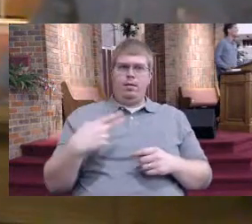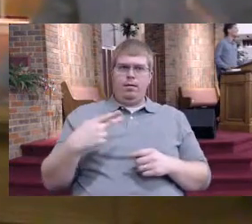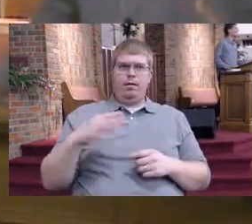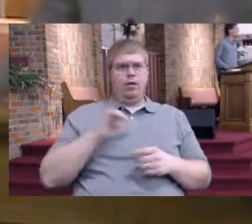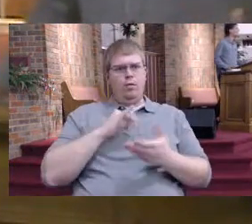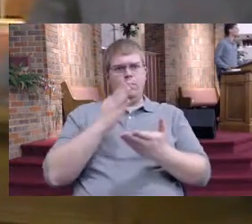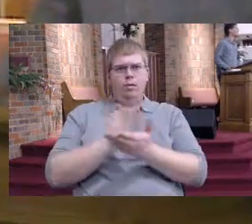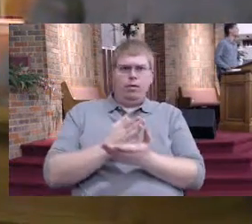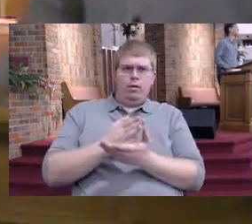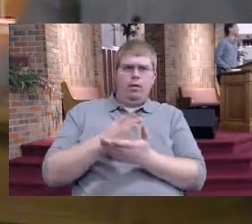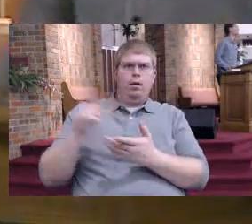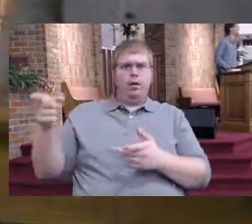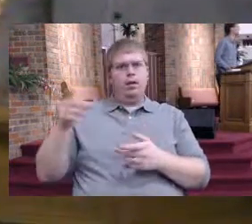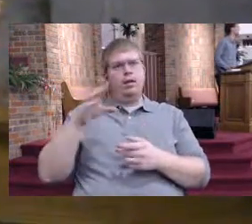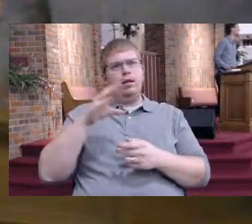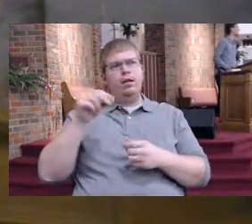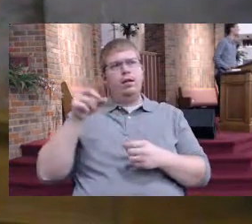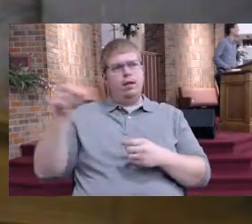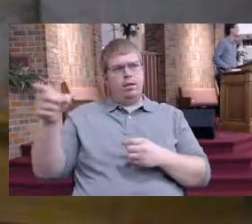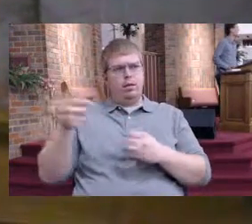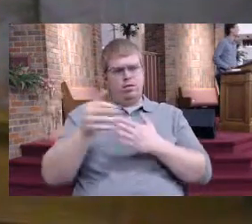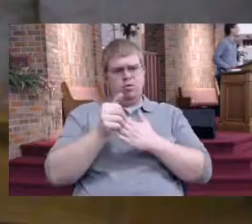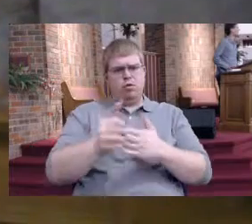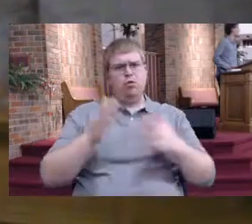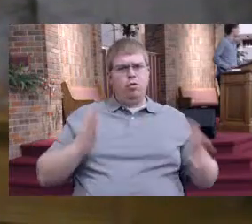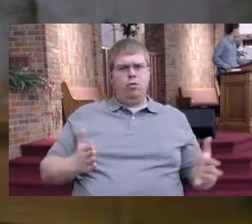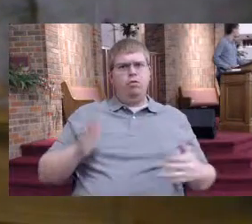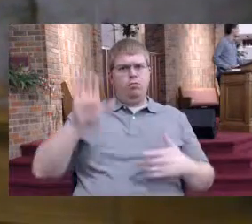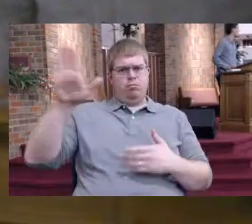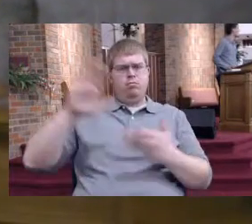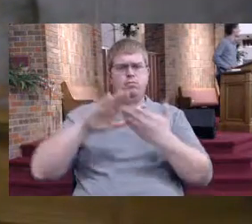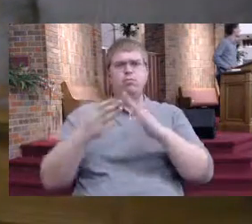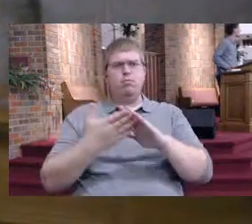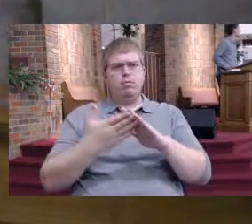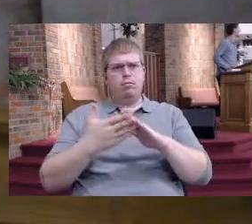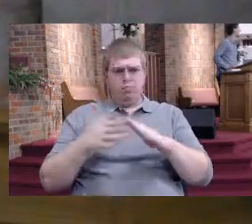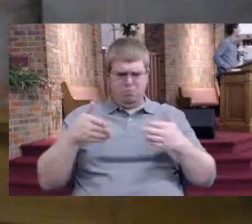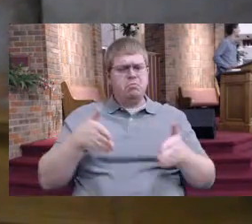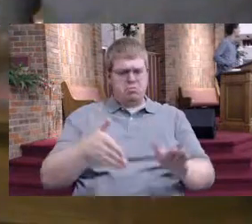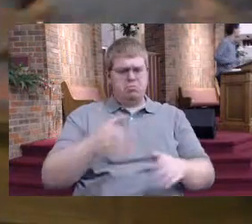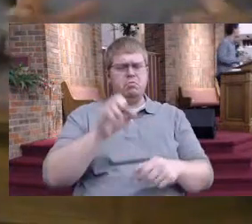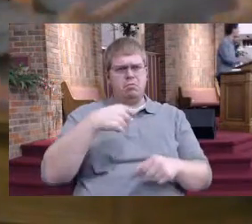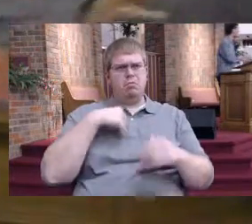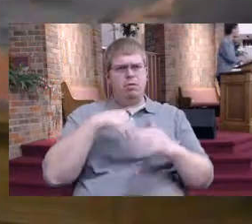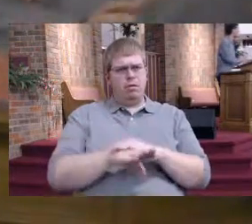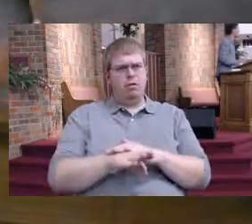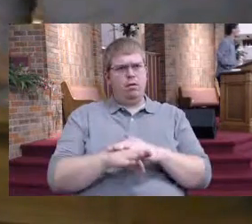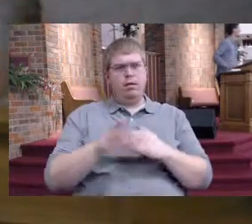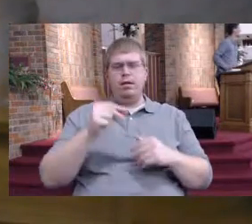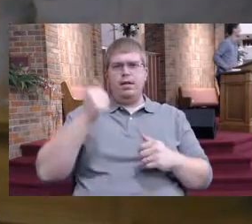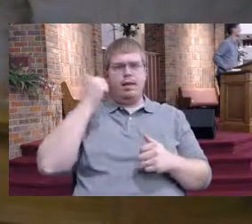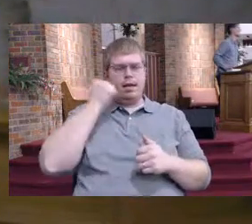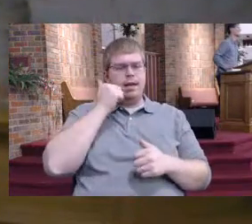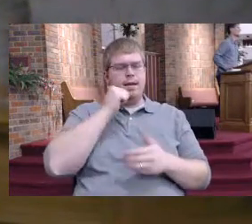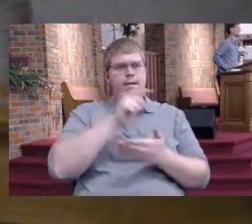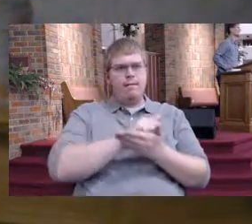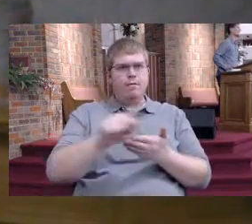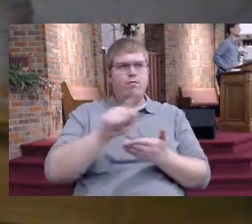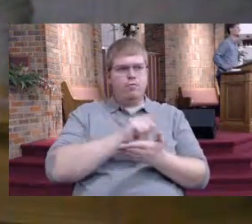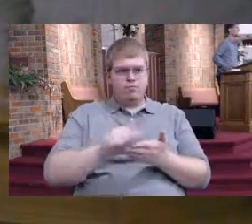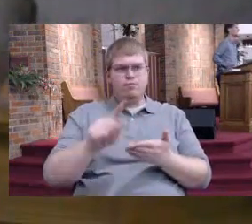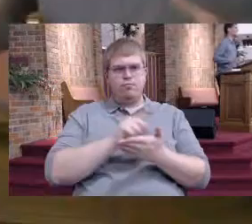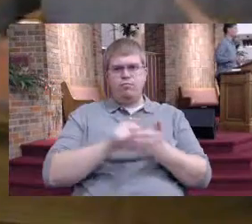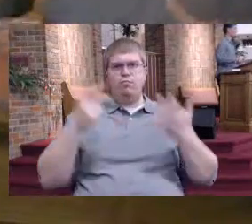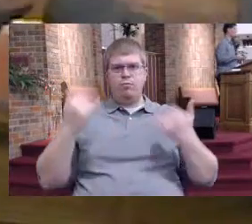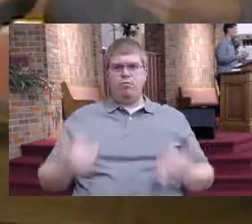got permission from their village leaders, and every week since that day, we've been working with people in Coacapina